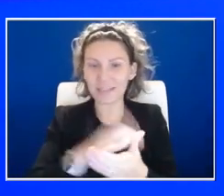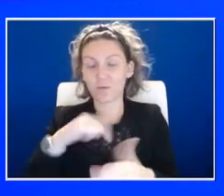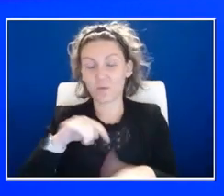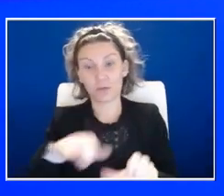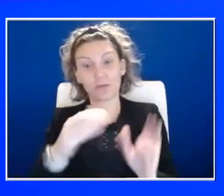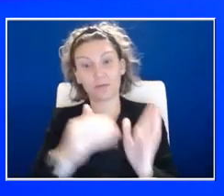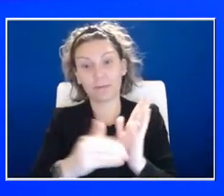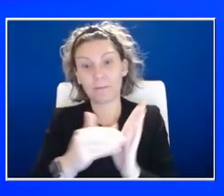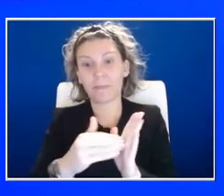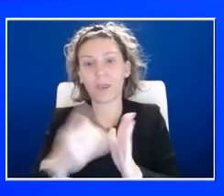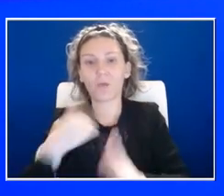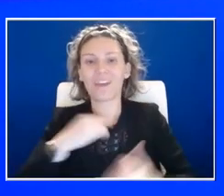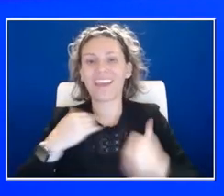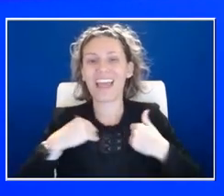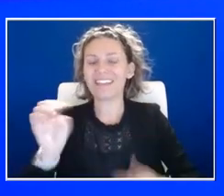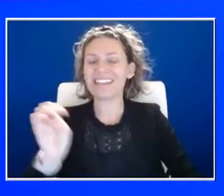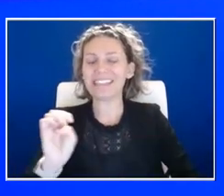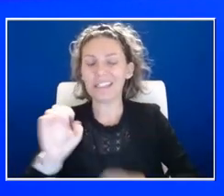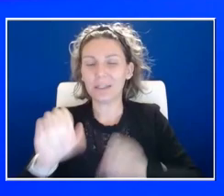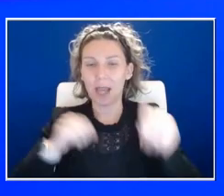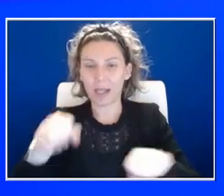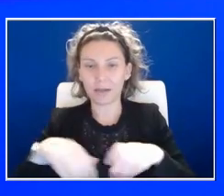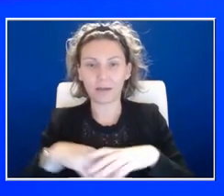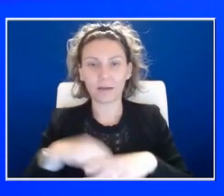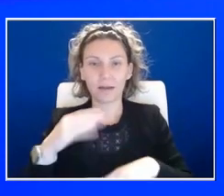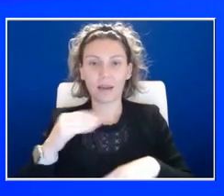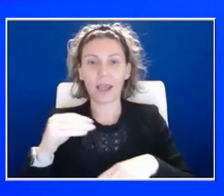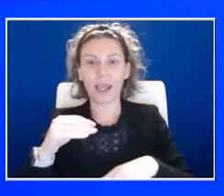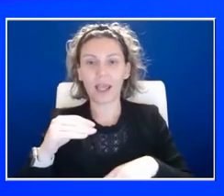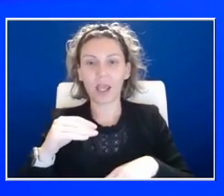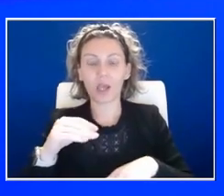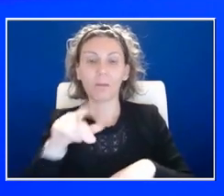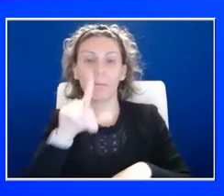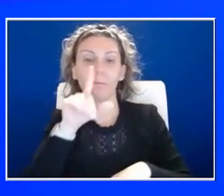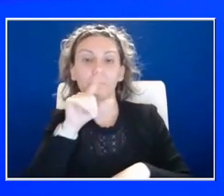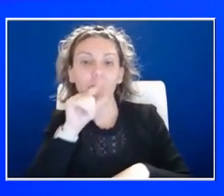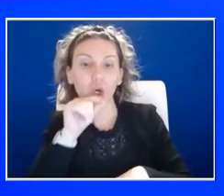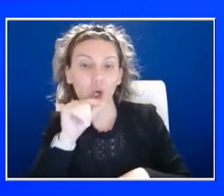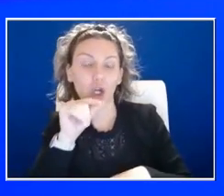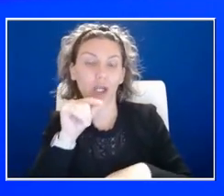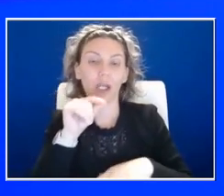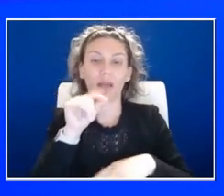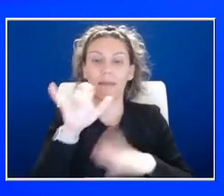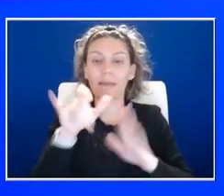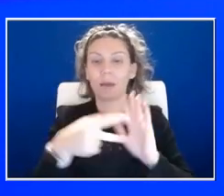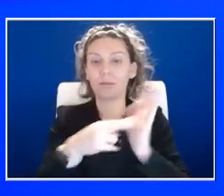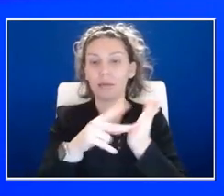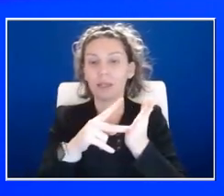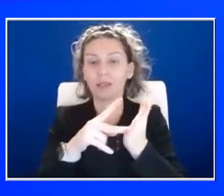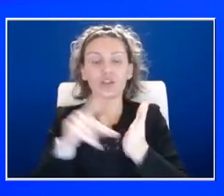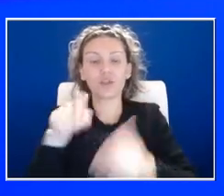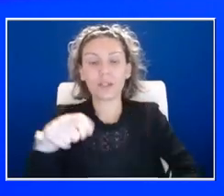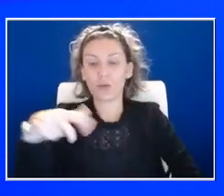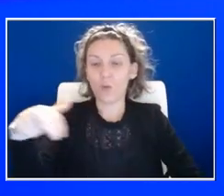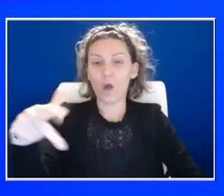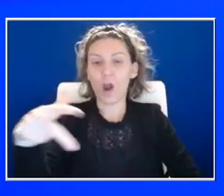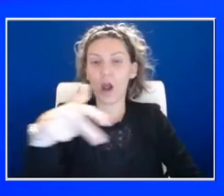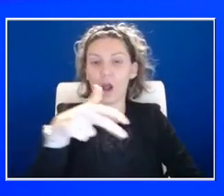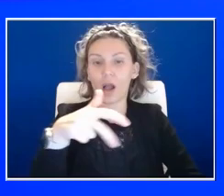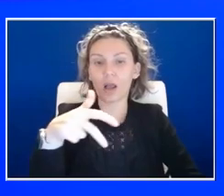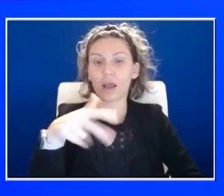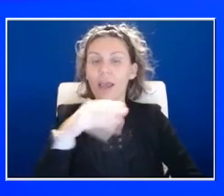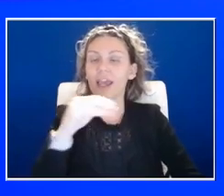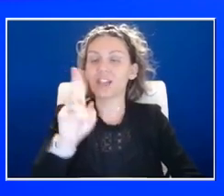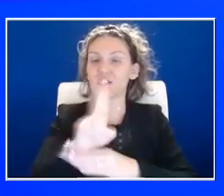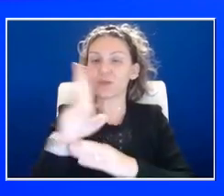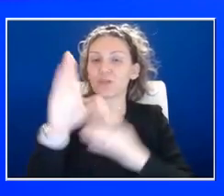e-bikes, and I go birding, and that requires you to walk and, use your so you do a lot of